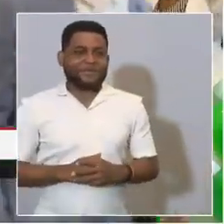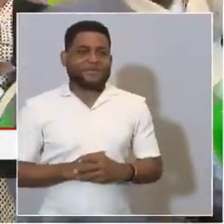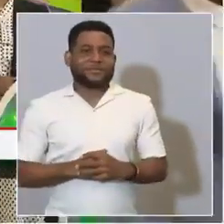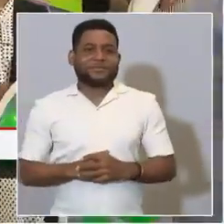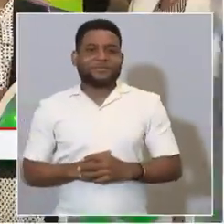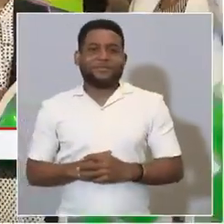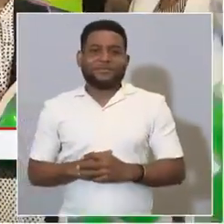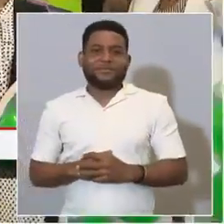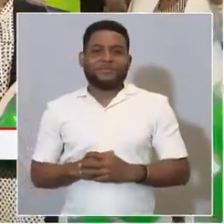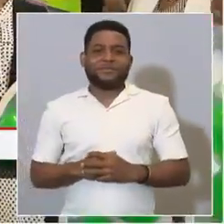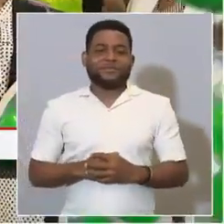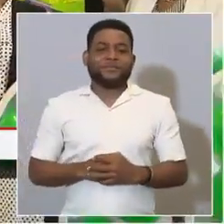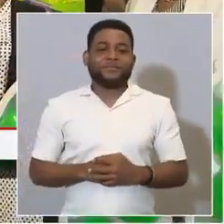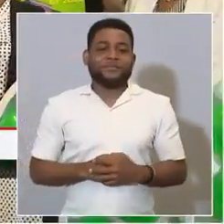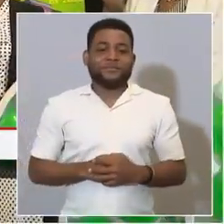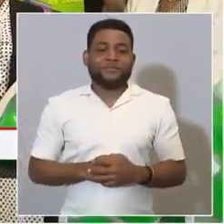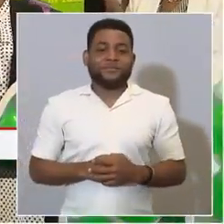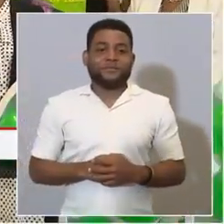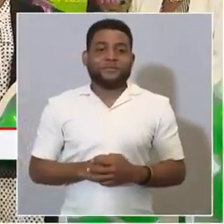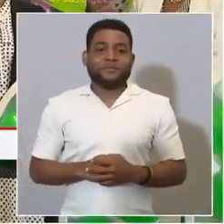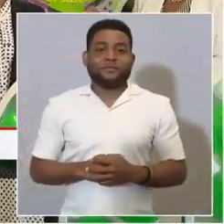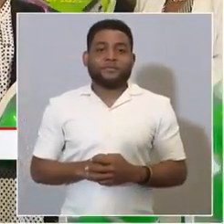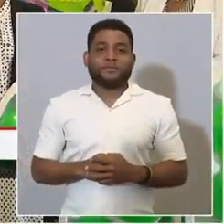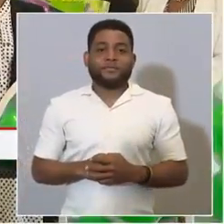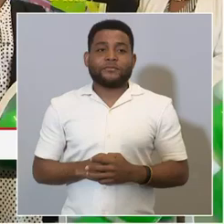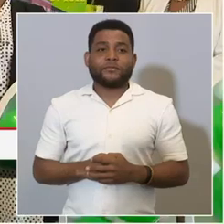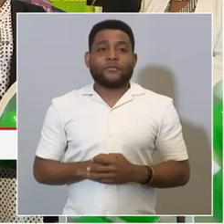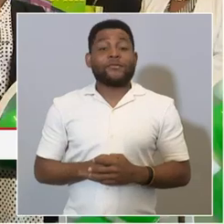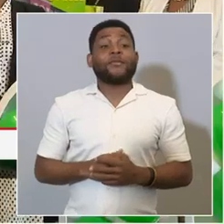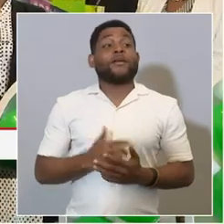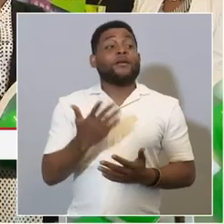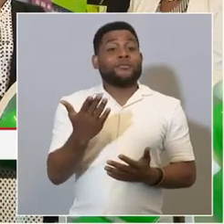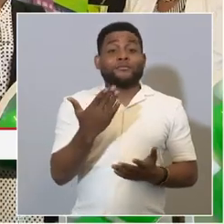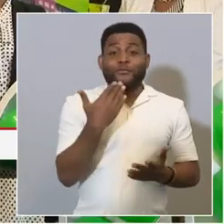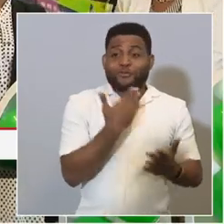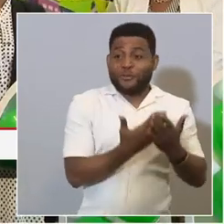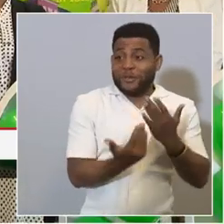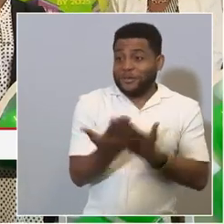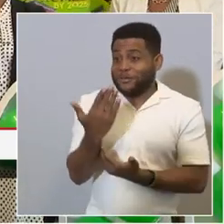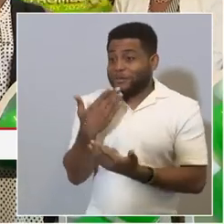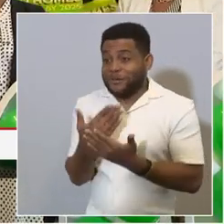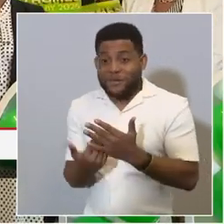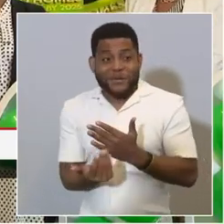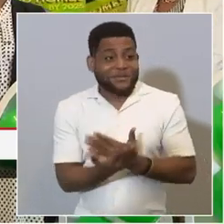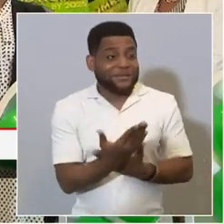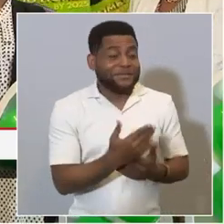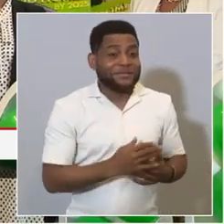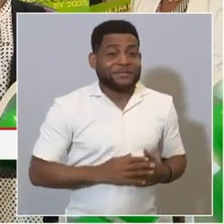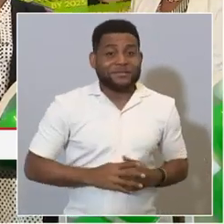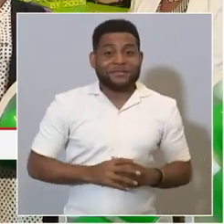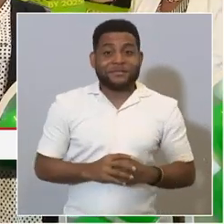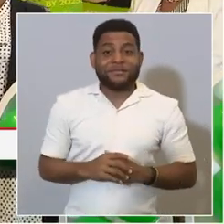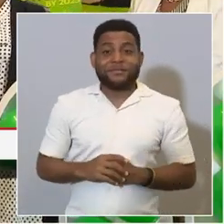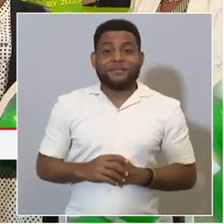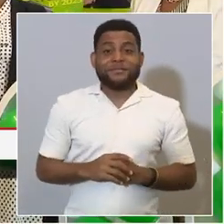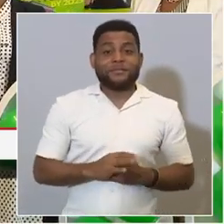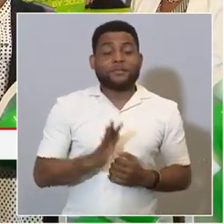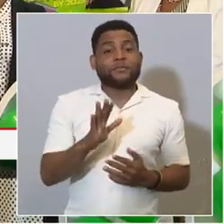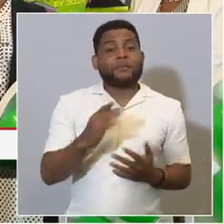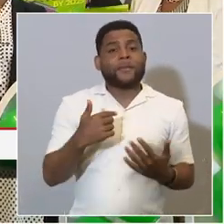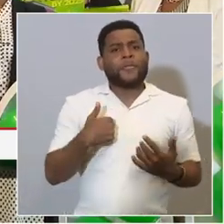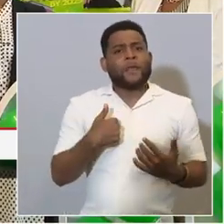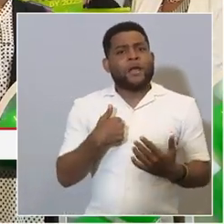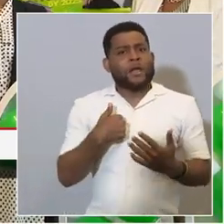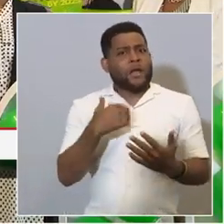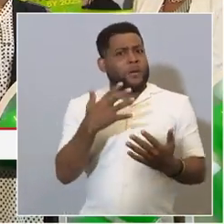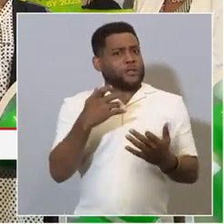Good morning, good morning. So I also just want to acknowledge everybody.